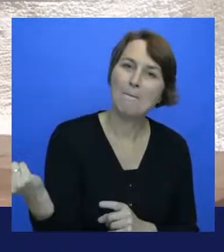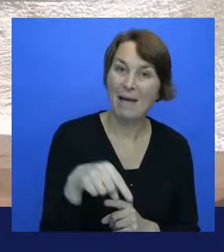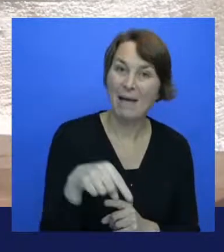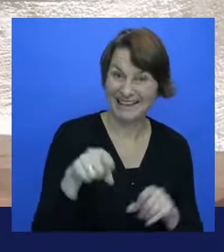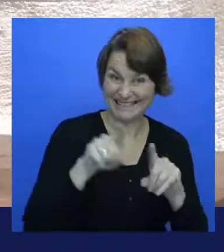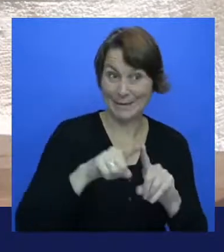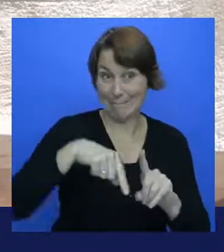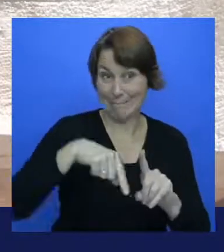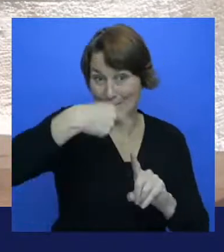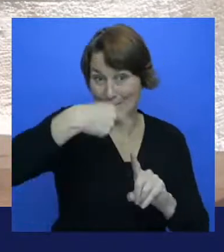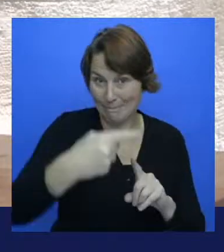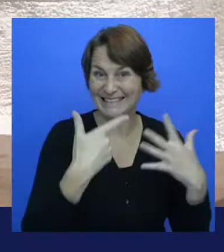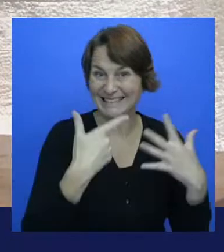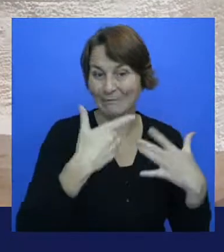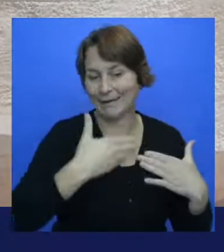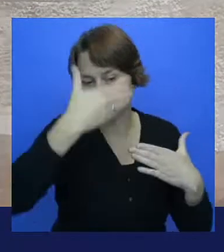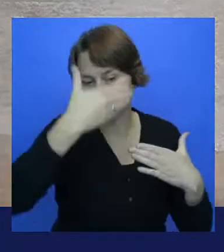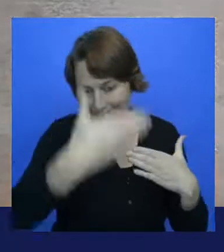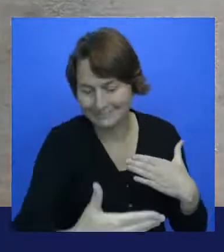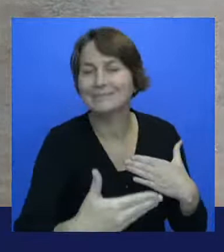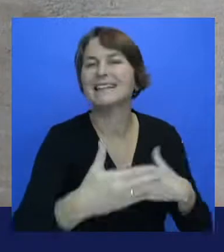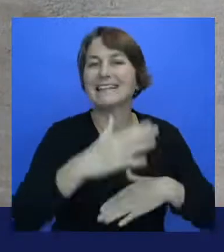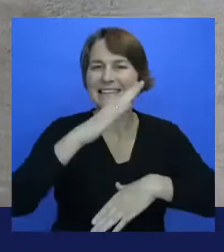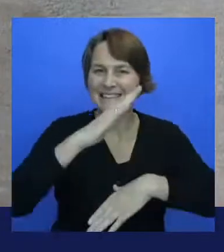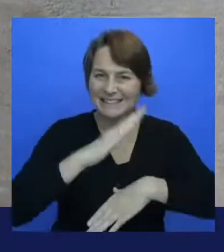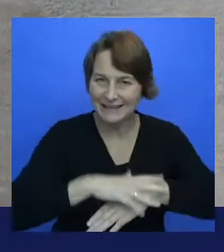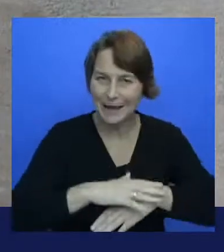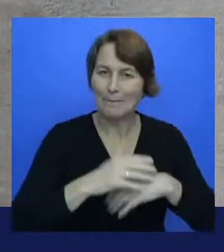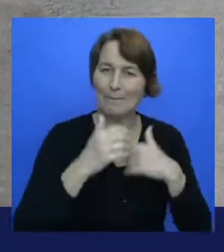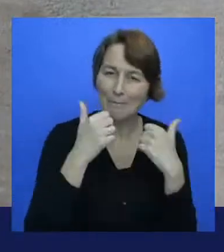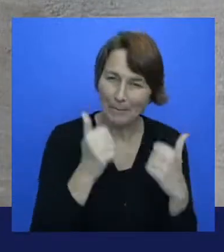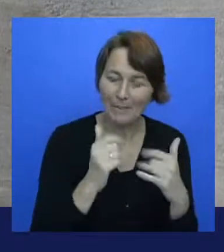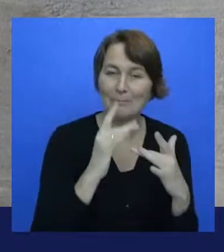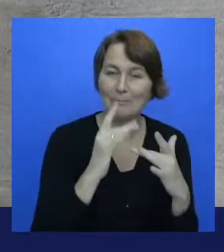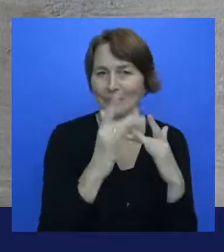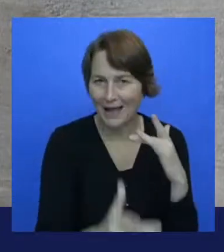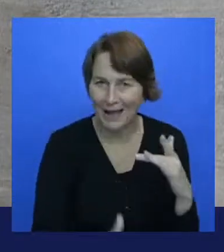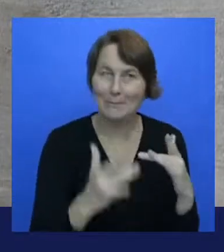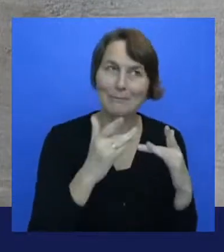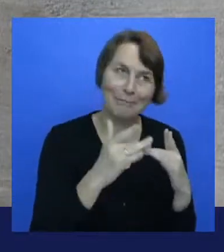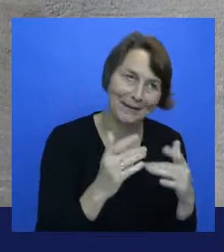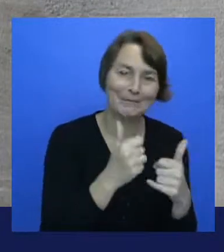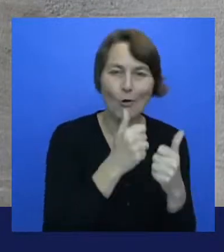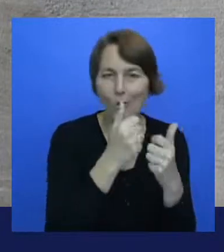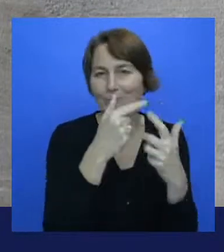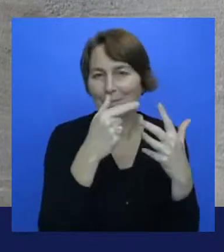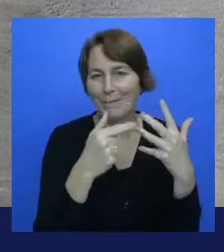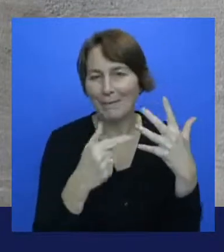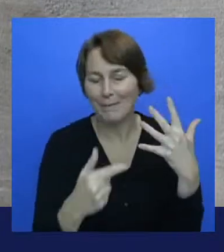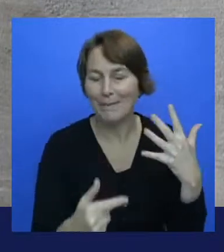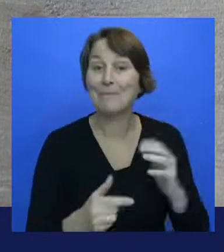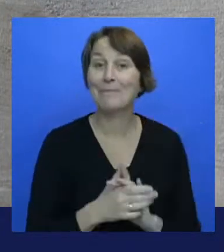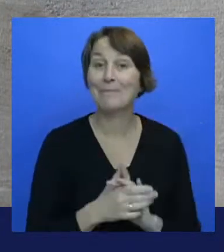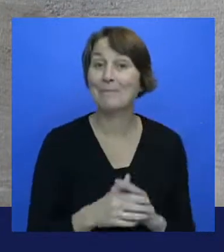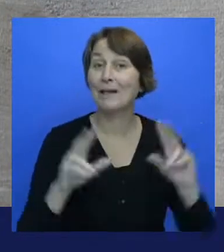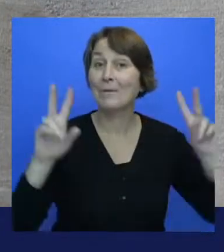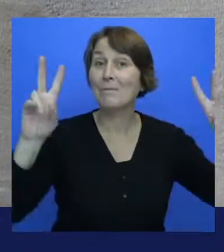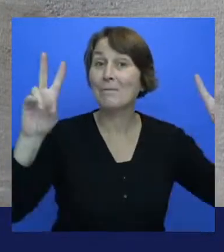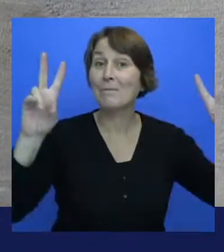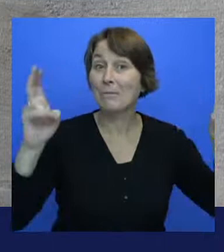place. Hopefully with a better internet connection and better microphones and everything. And then we're going to talk about computer